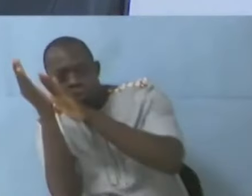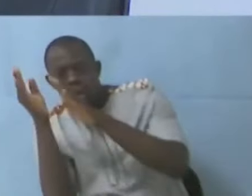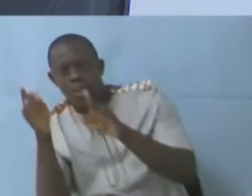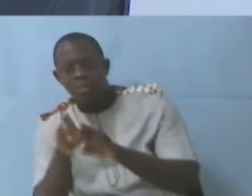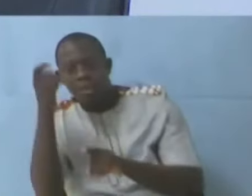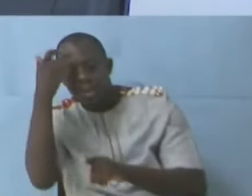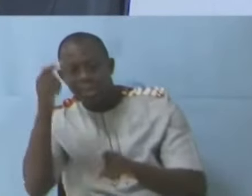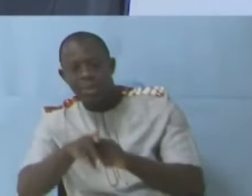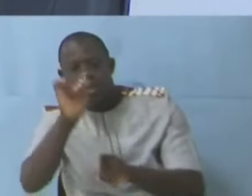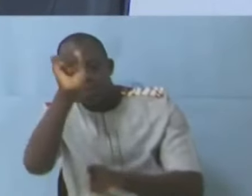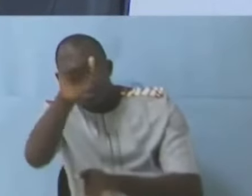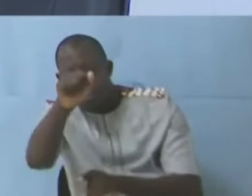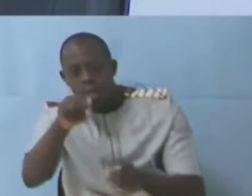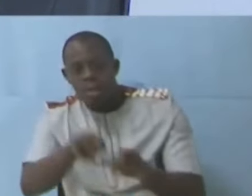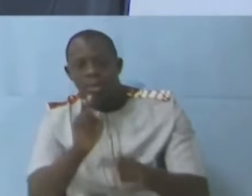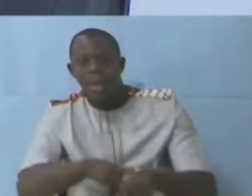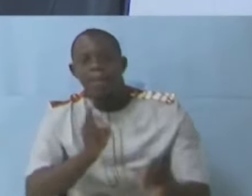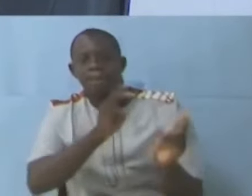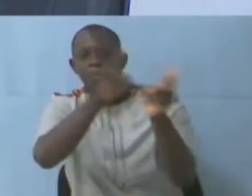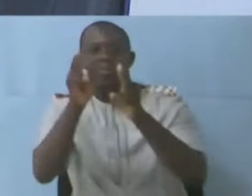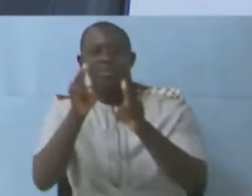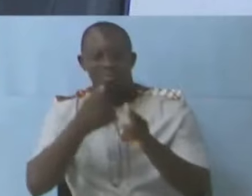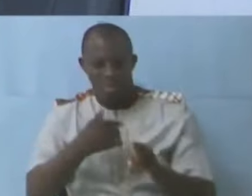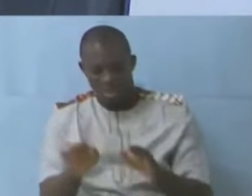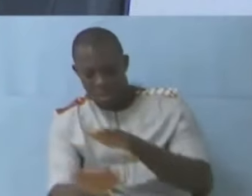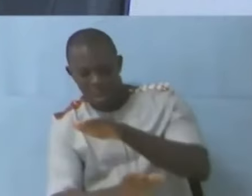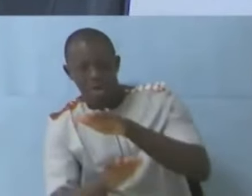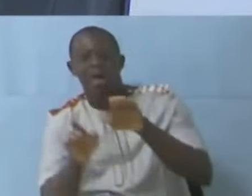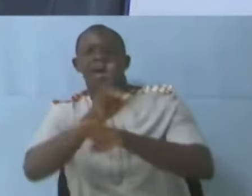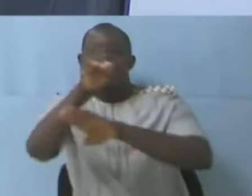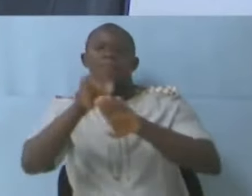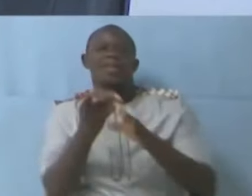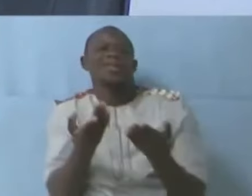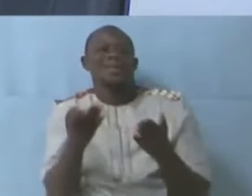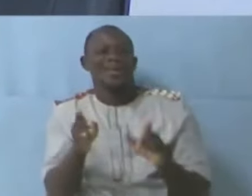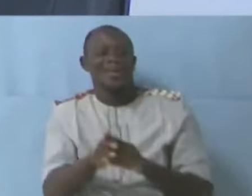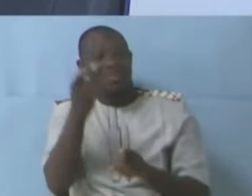and it knocked. That's the time he fired and I was already down. Acting Rambo.